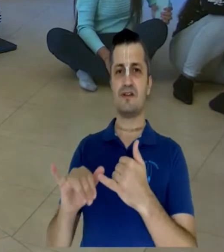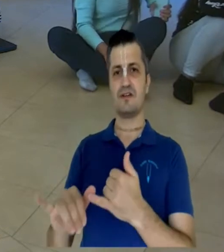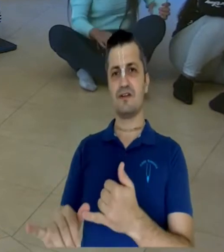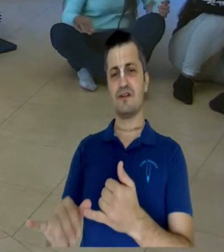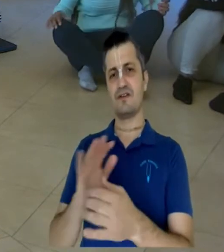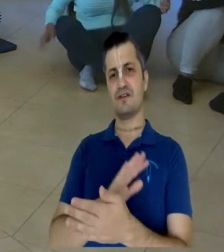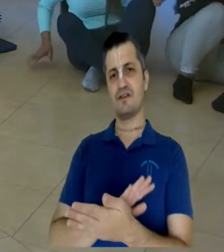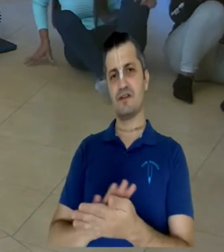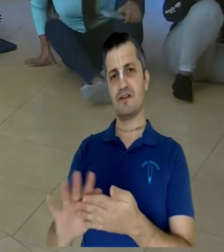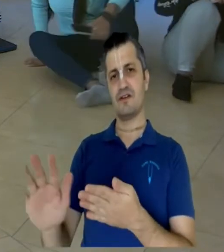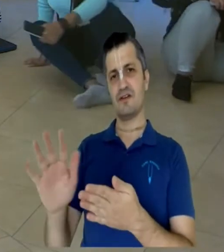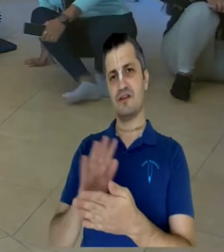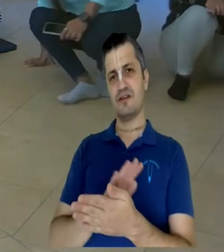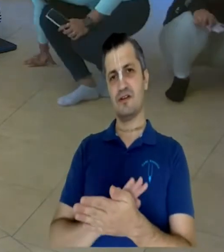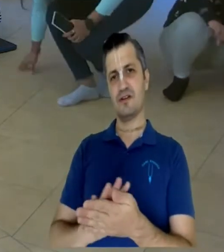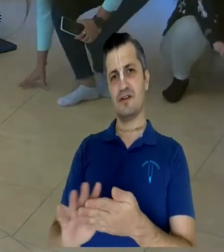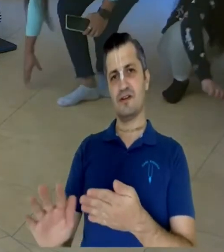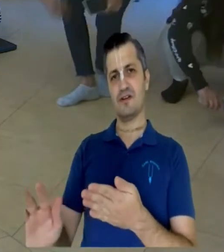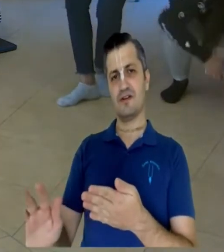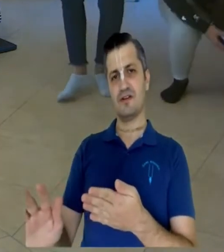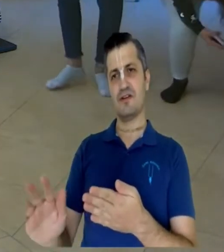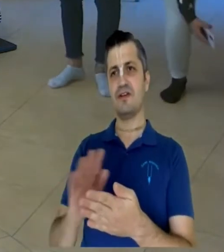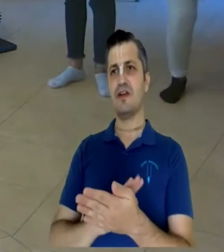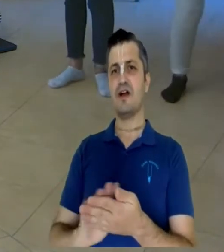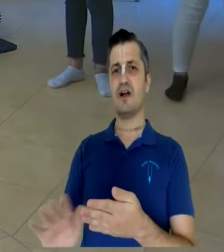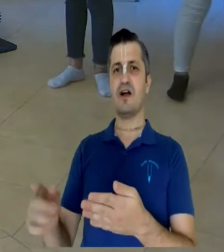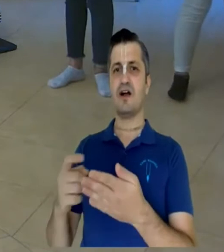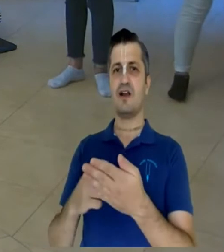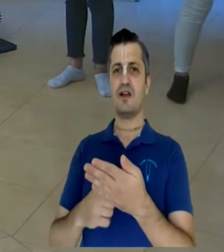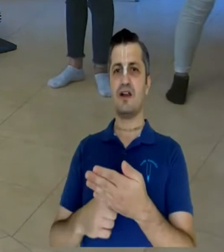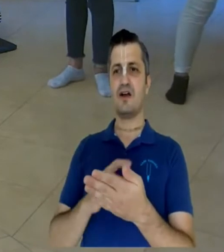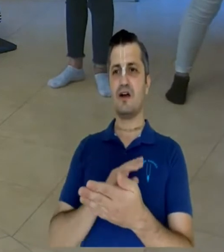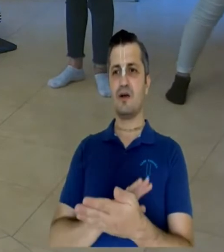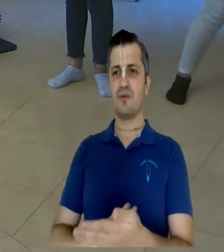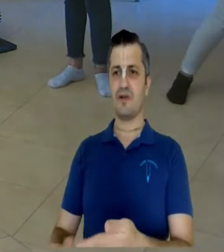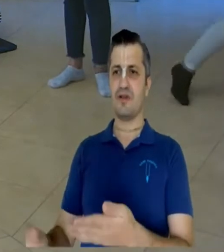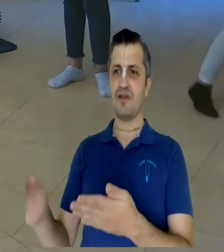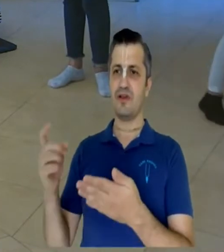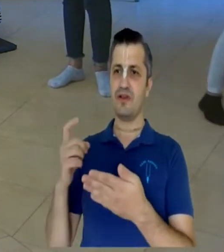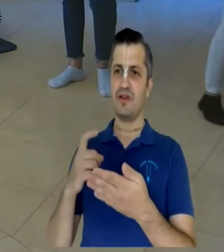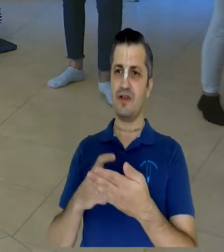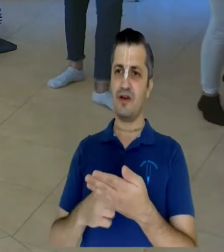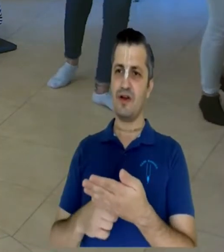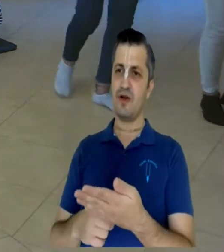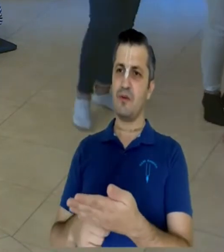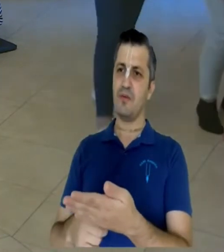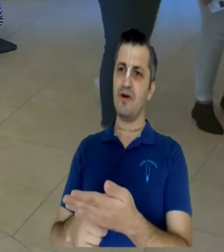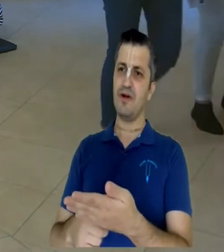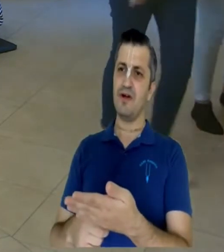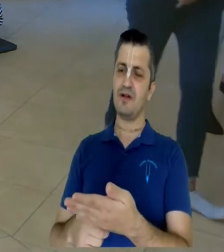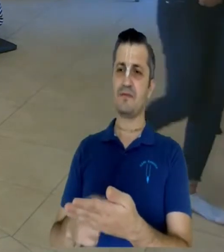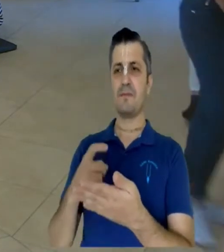Krishna Krishna Hare Hare Hare Rama